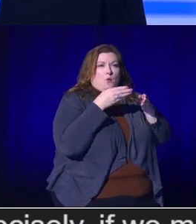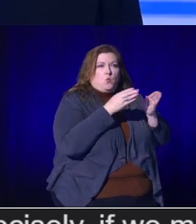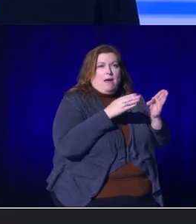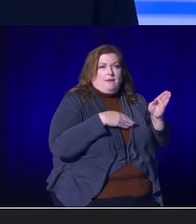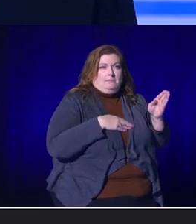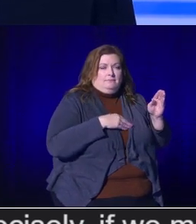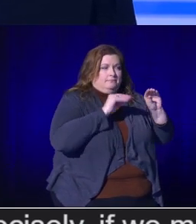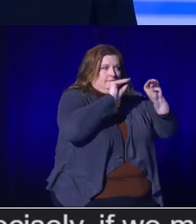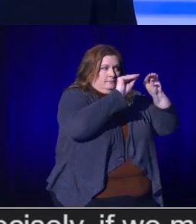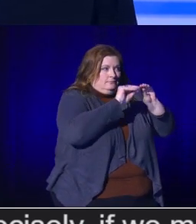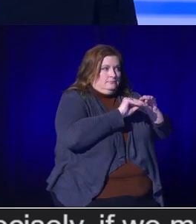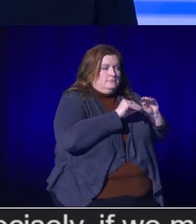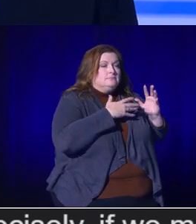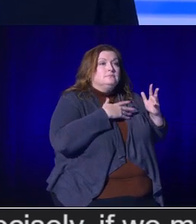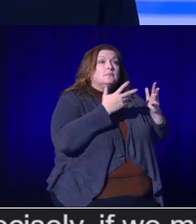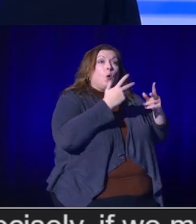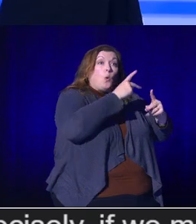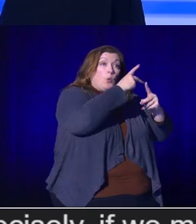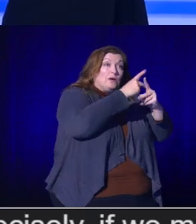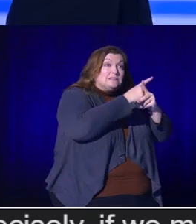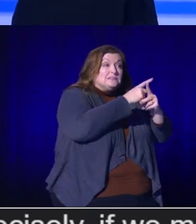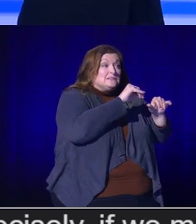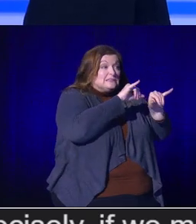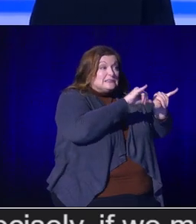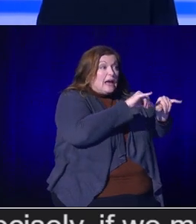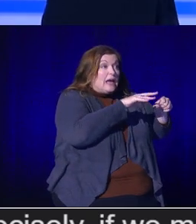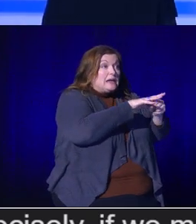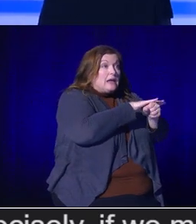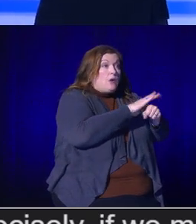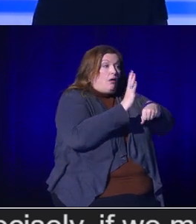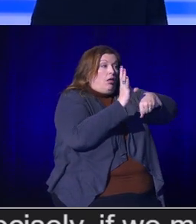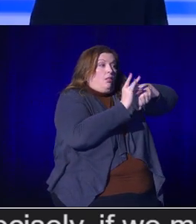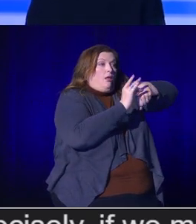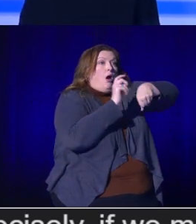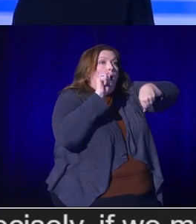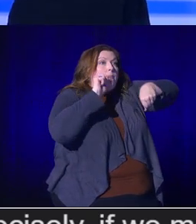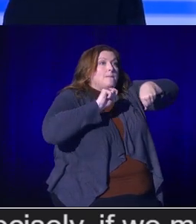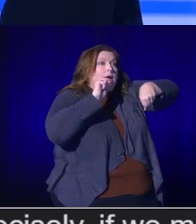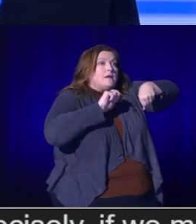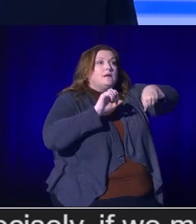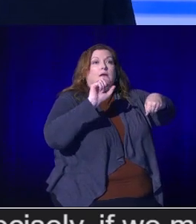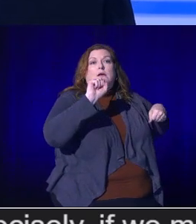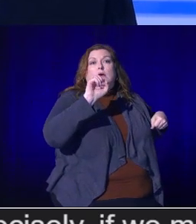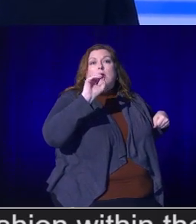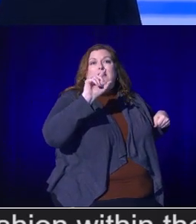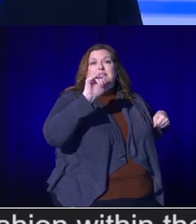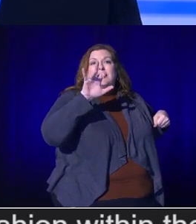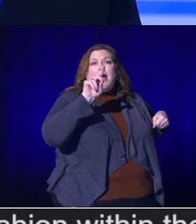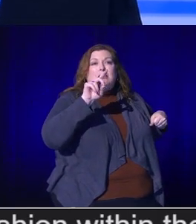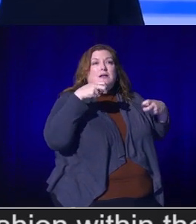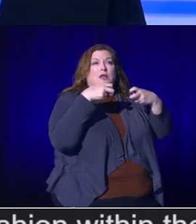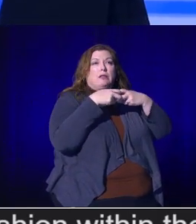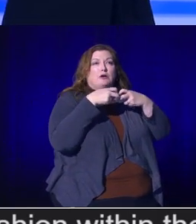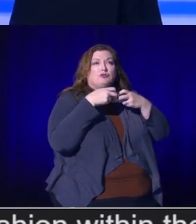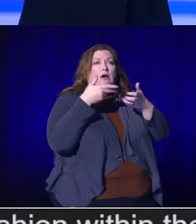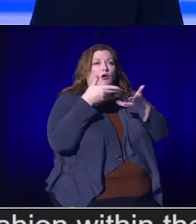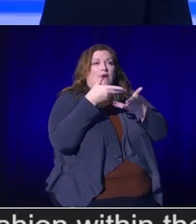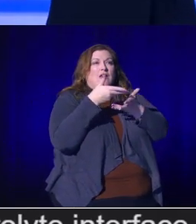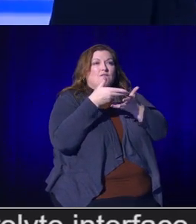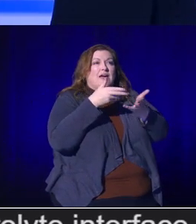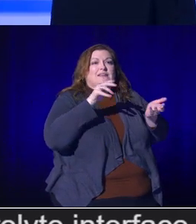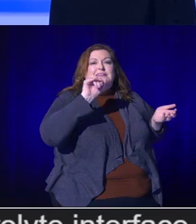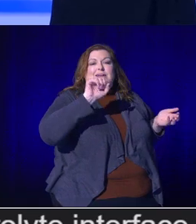or accumulate and deposit as metal on what we call the solid electrolyte interface, or the SEI, this purple layer that I've